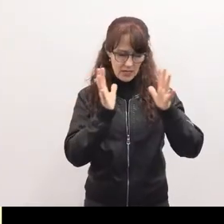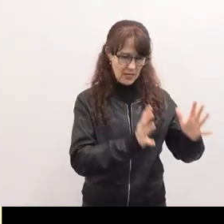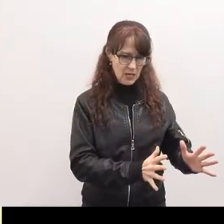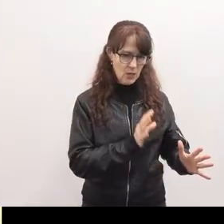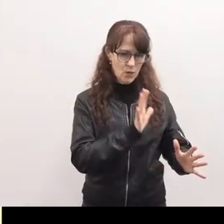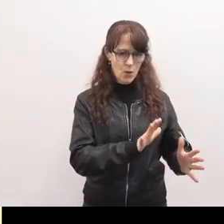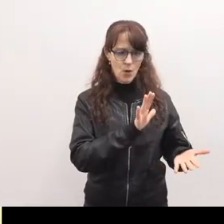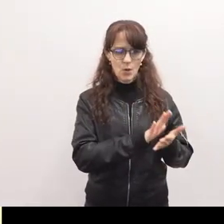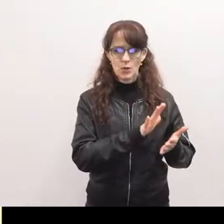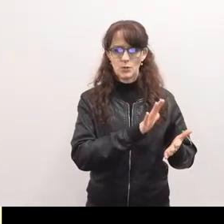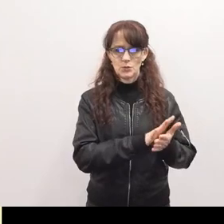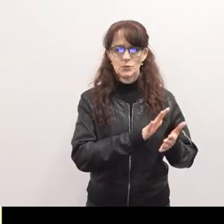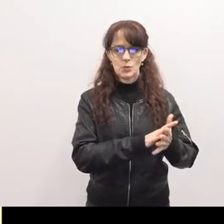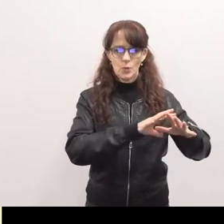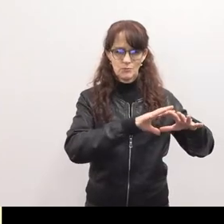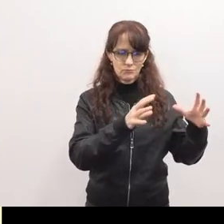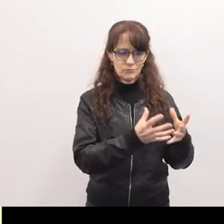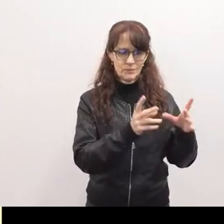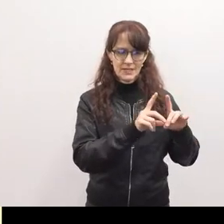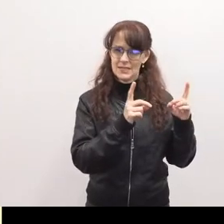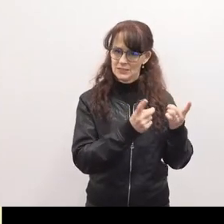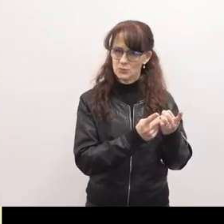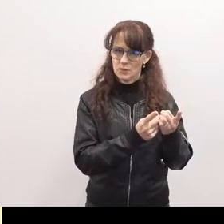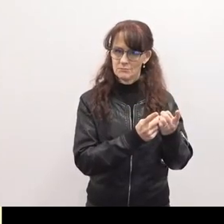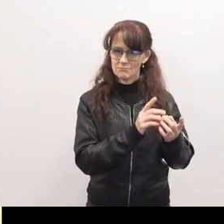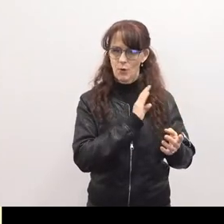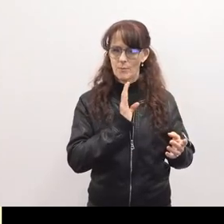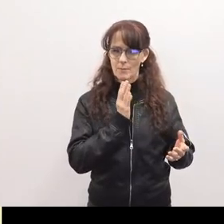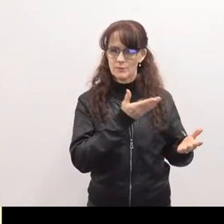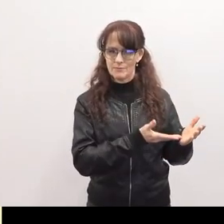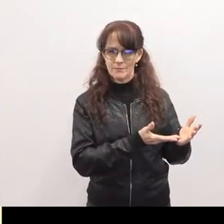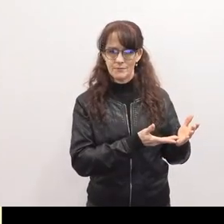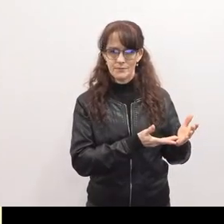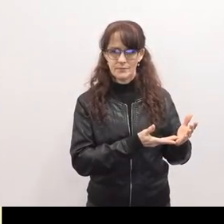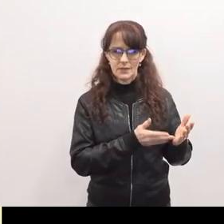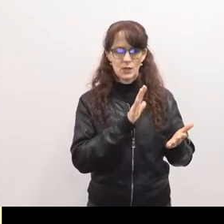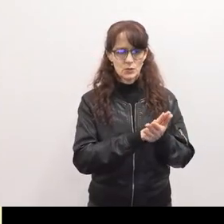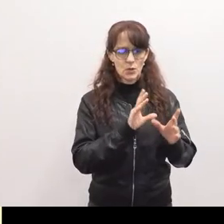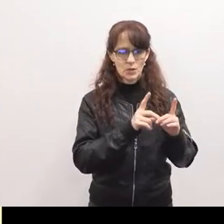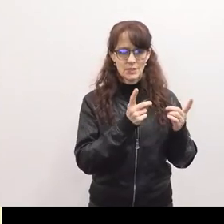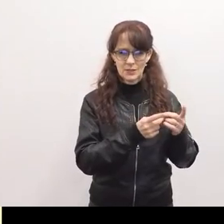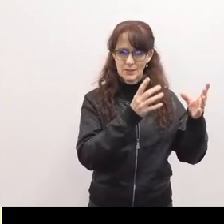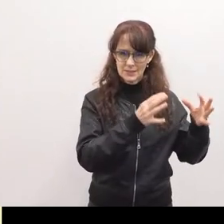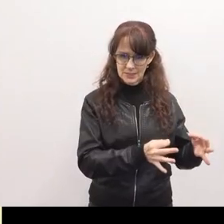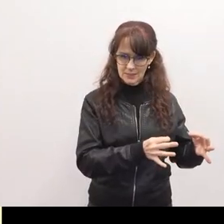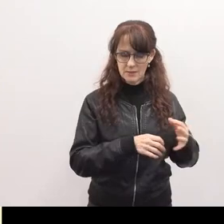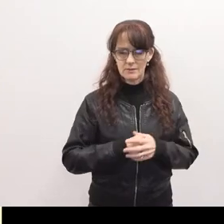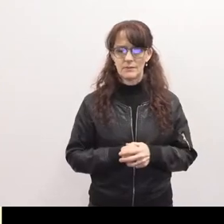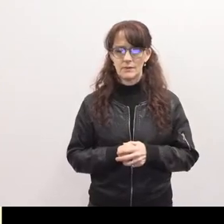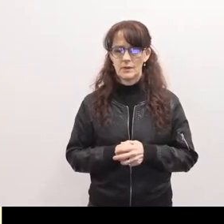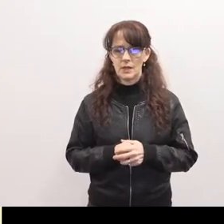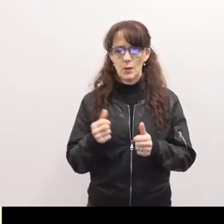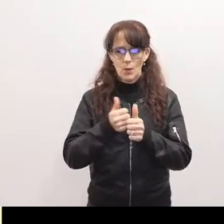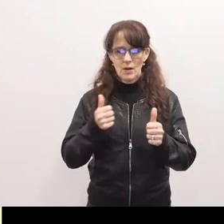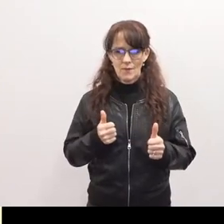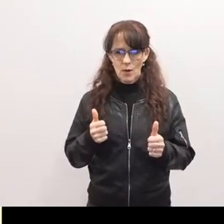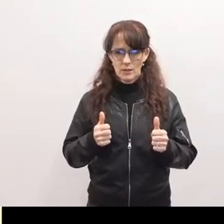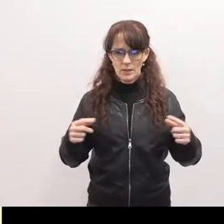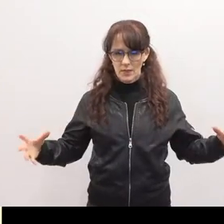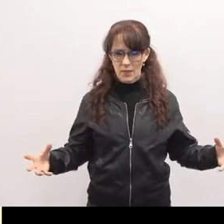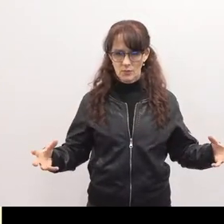your school, your school district board member. And these are your school district decisions. And what you want to avoid is ever having